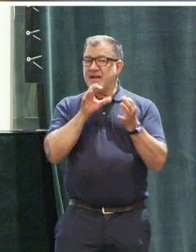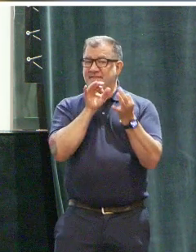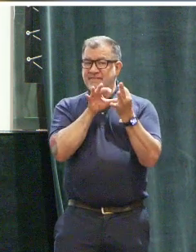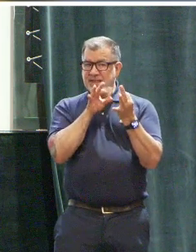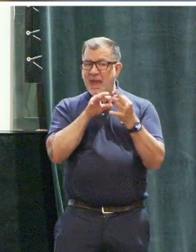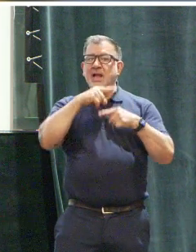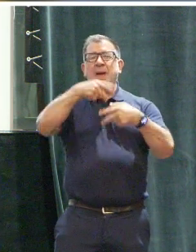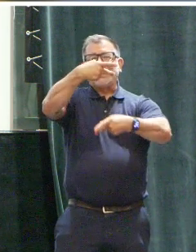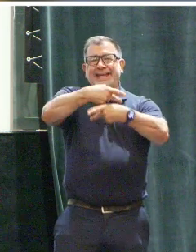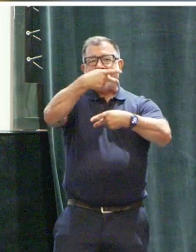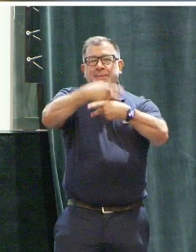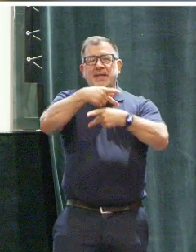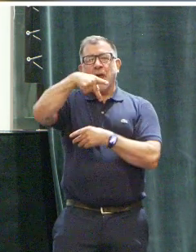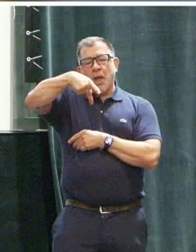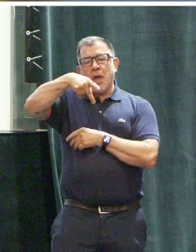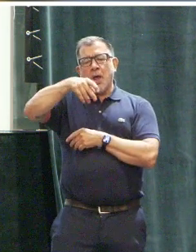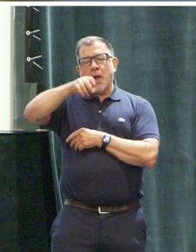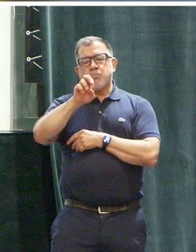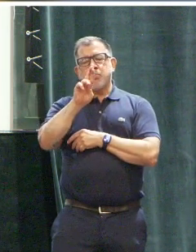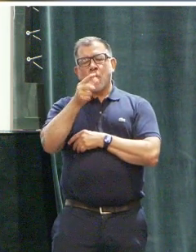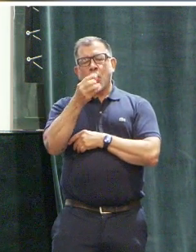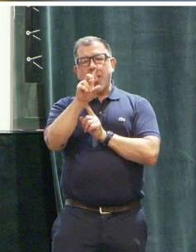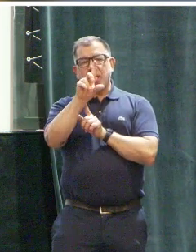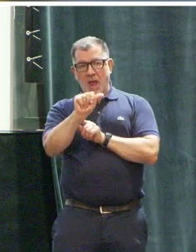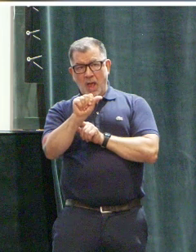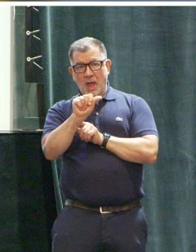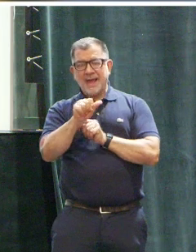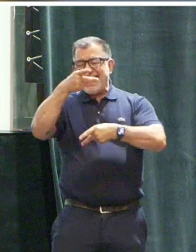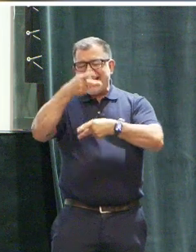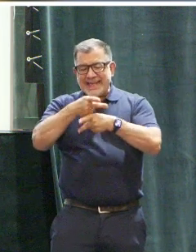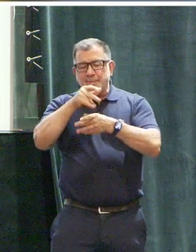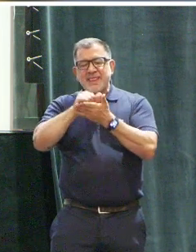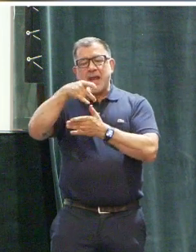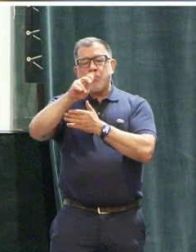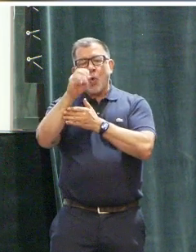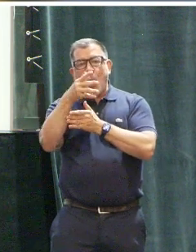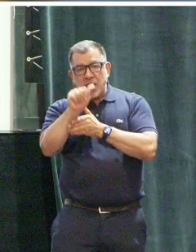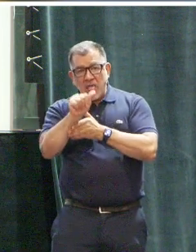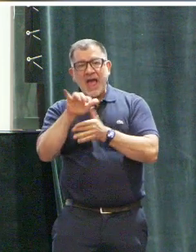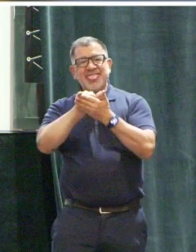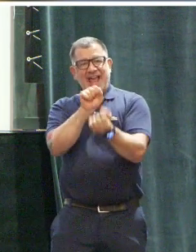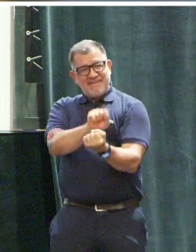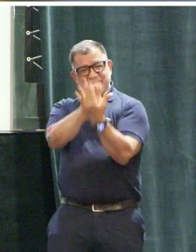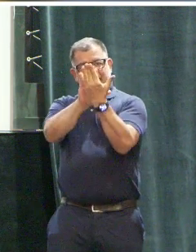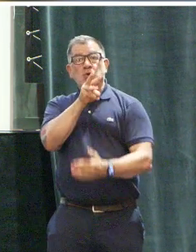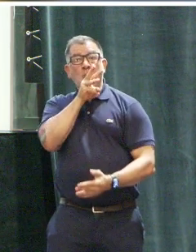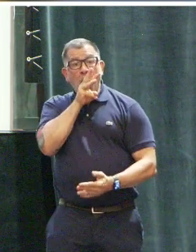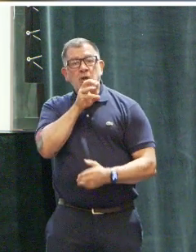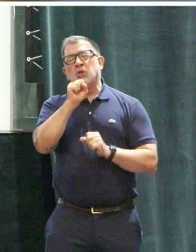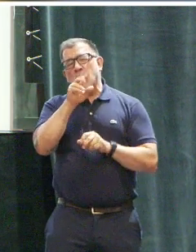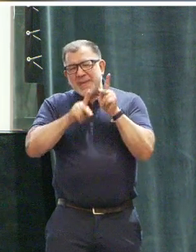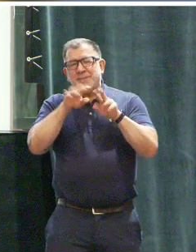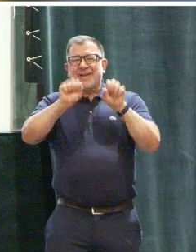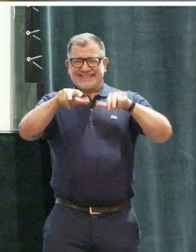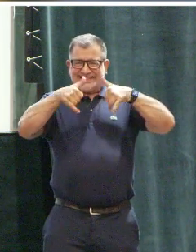are preserving a portion of that pergola, the portion that faces the water with the benches so people can still sit in the same